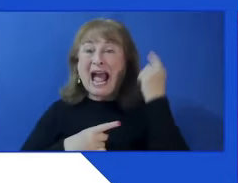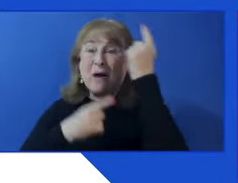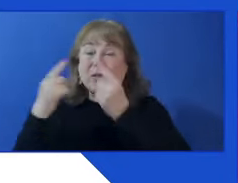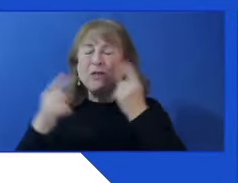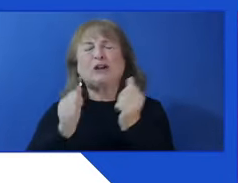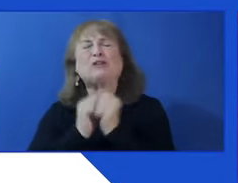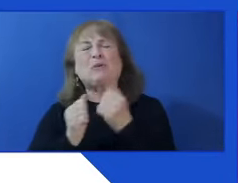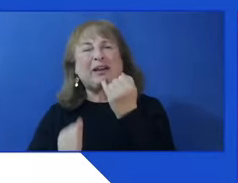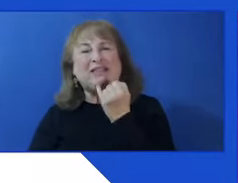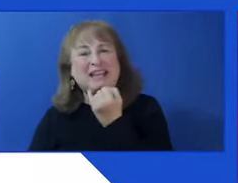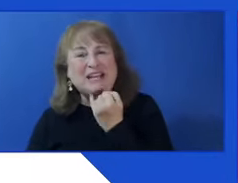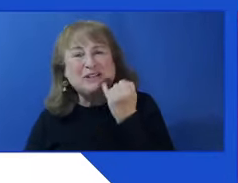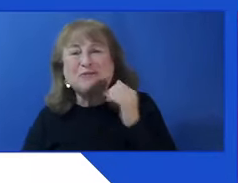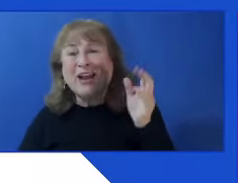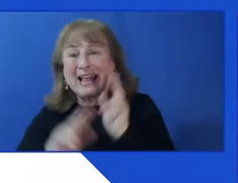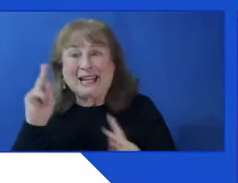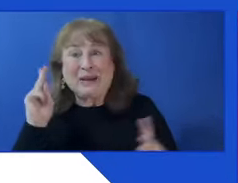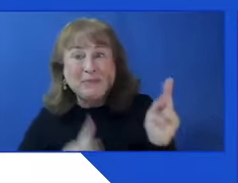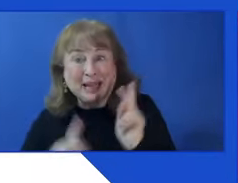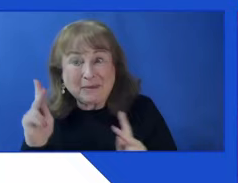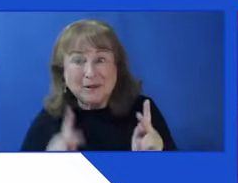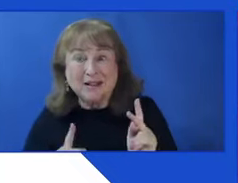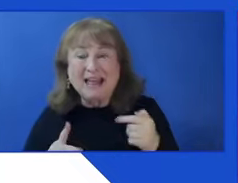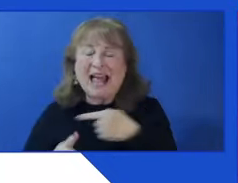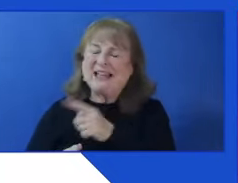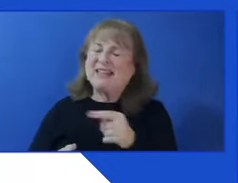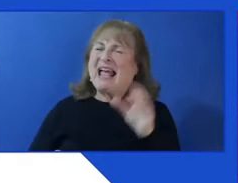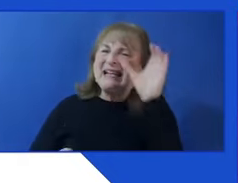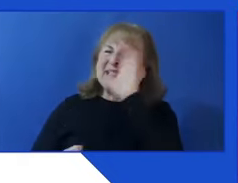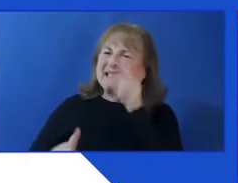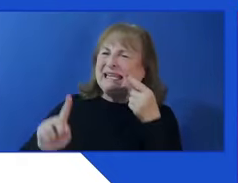the Israeli people as they seek peace and security.